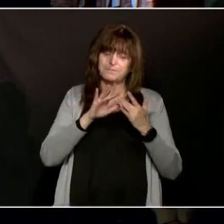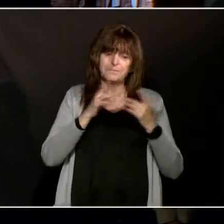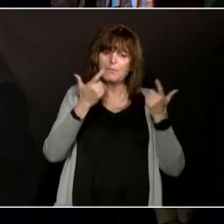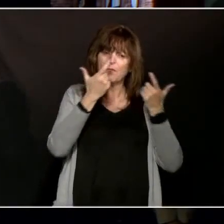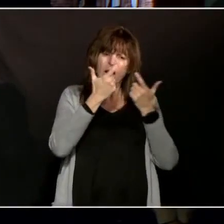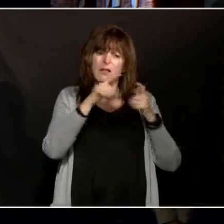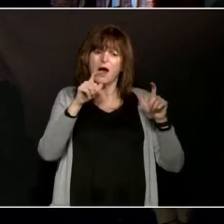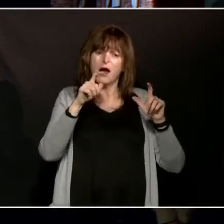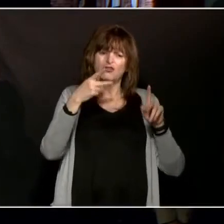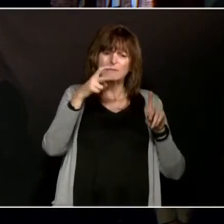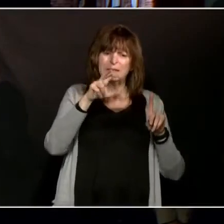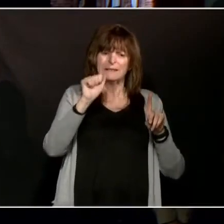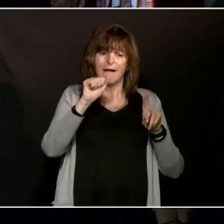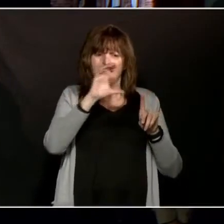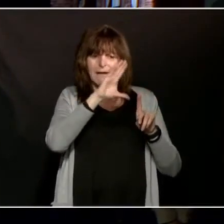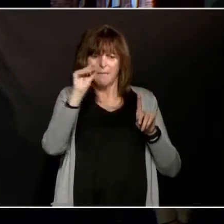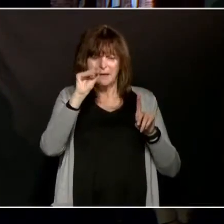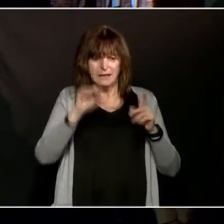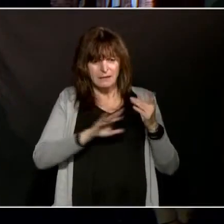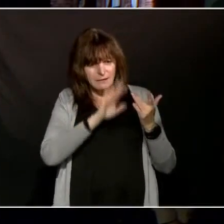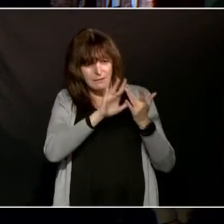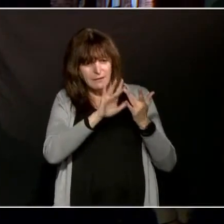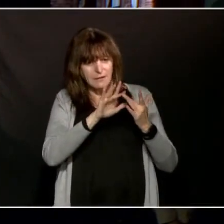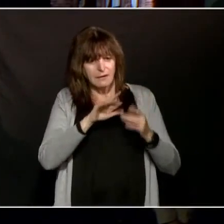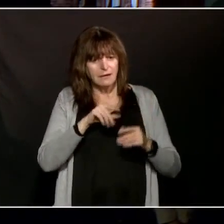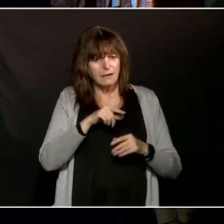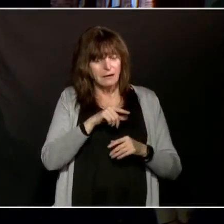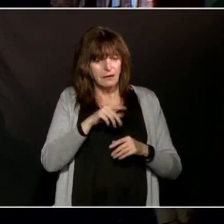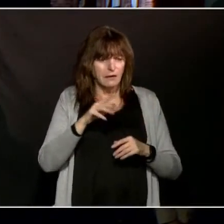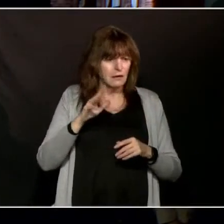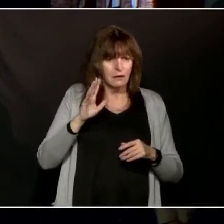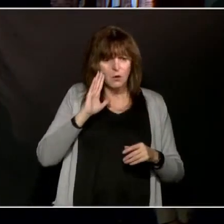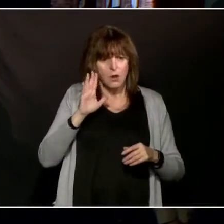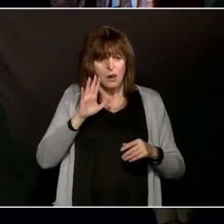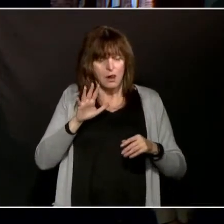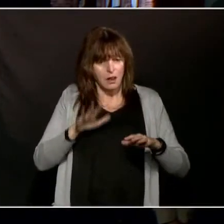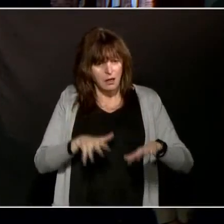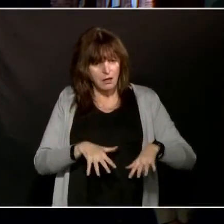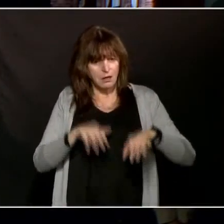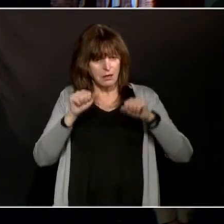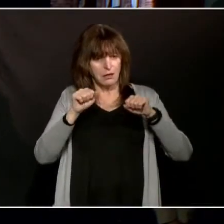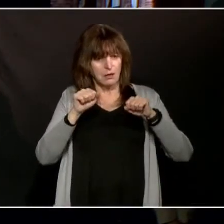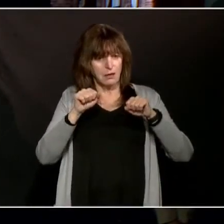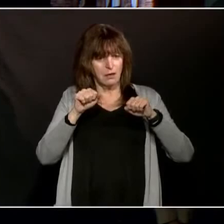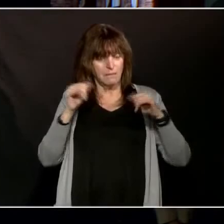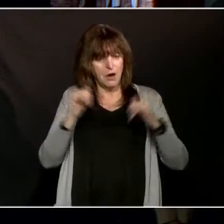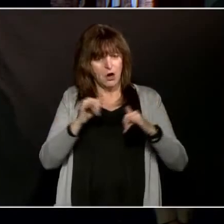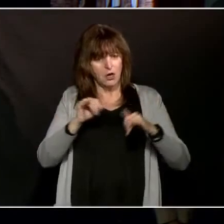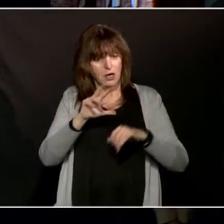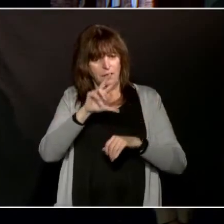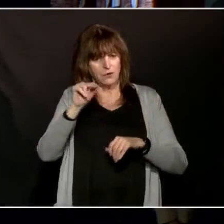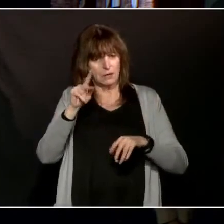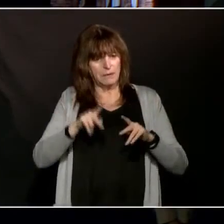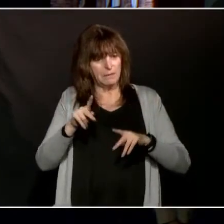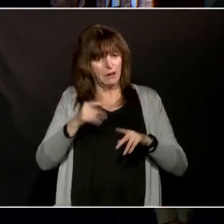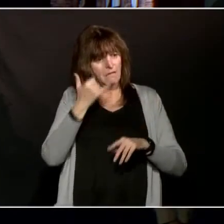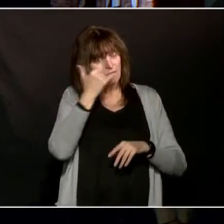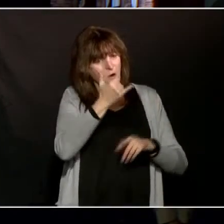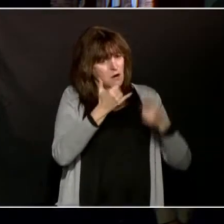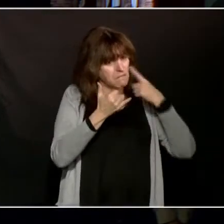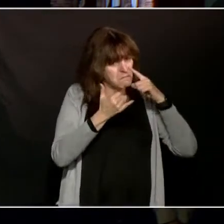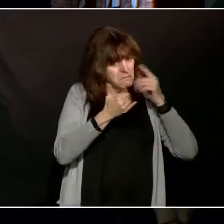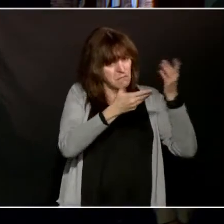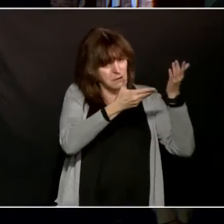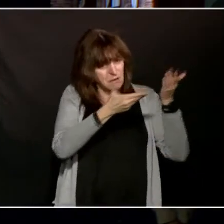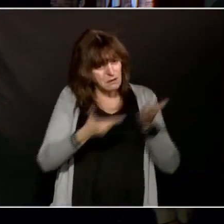them we're going to have a party with 30 people at it for Super Bowl Sunday, and asked them if they could help us with food, and both of them